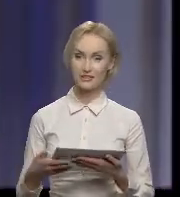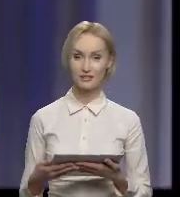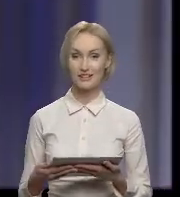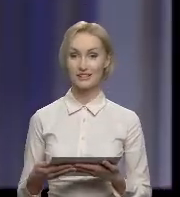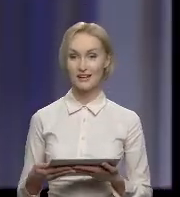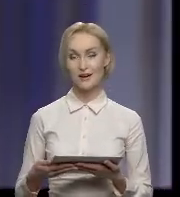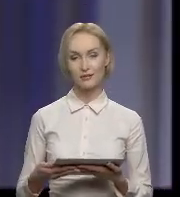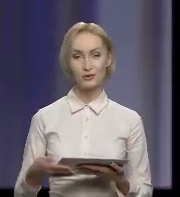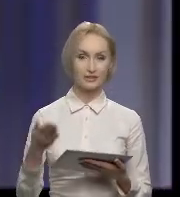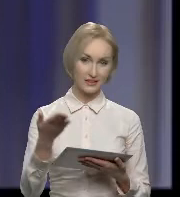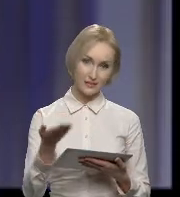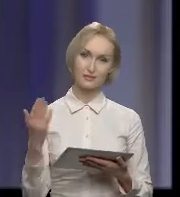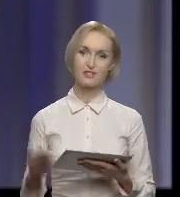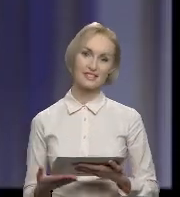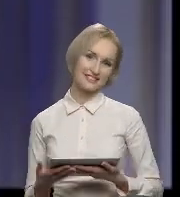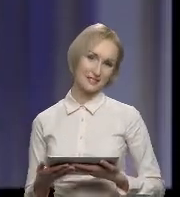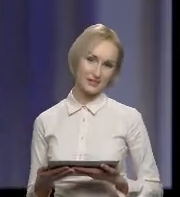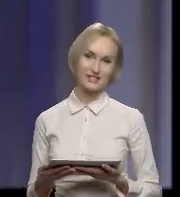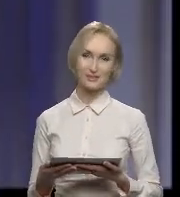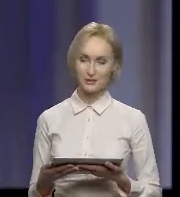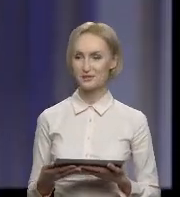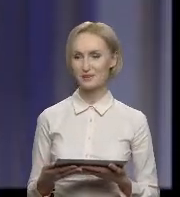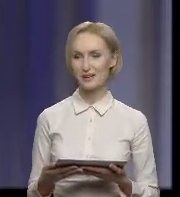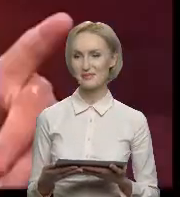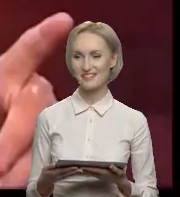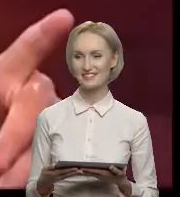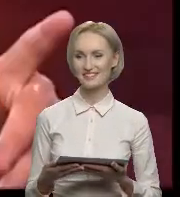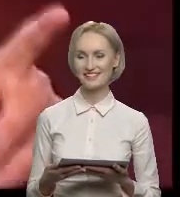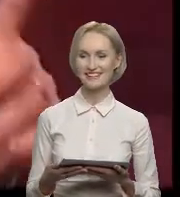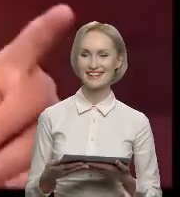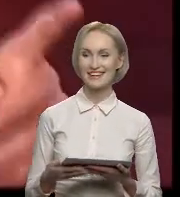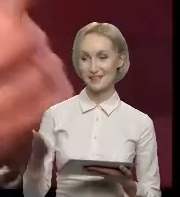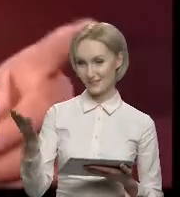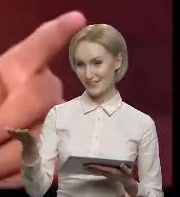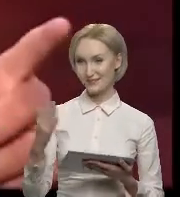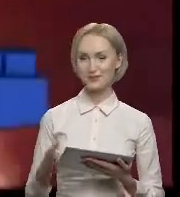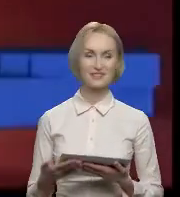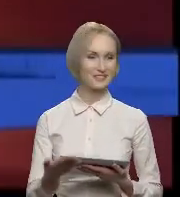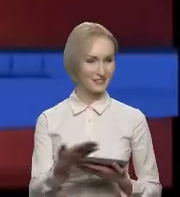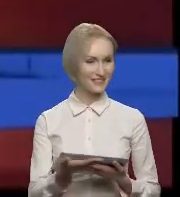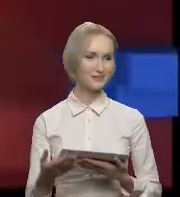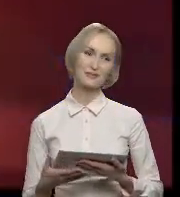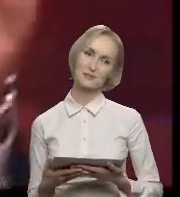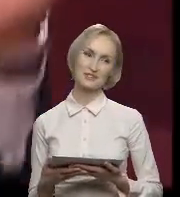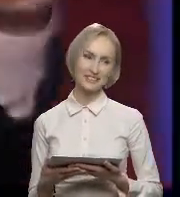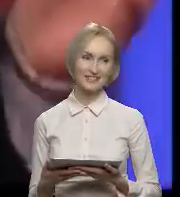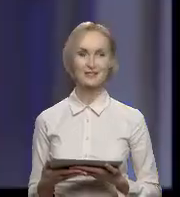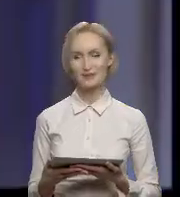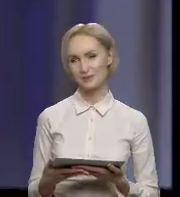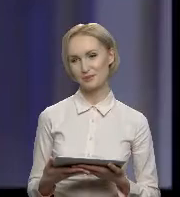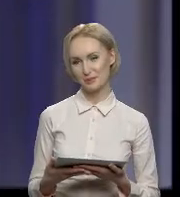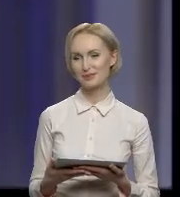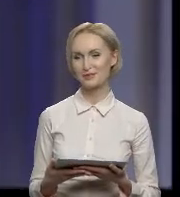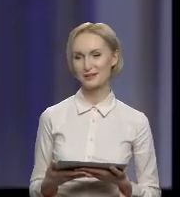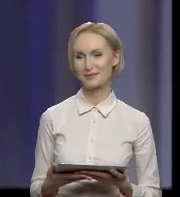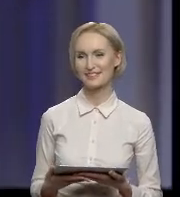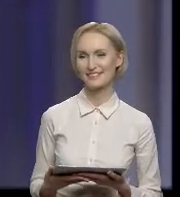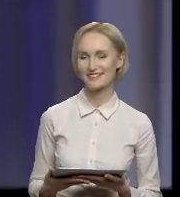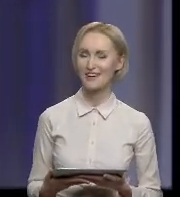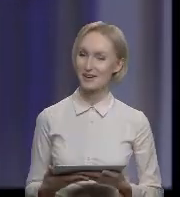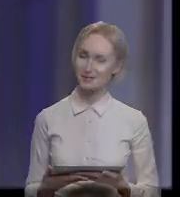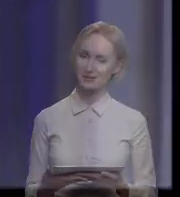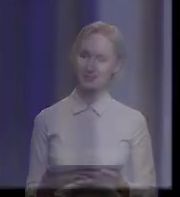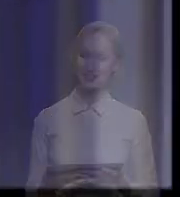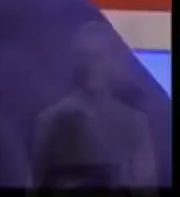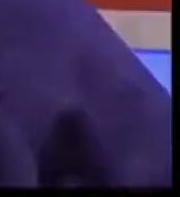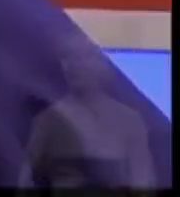she told me you slept with her. So you have to understand. Let's talk about Devin, true or false? Have you done the dirty